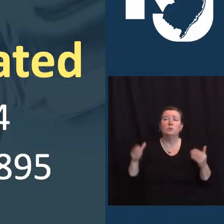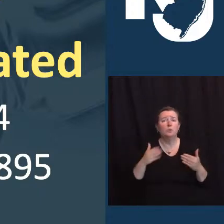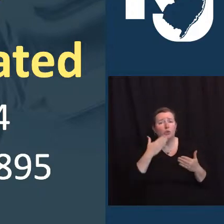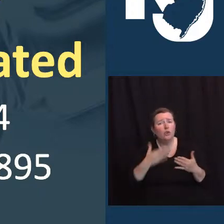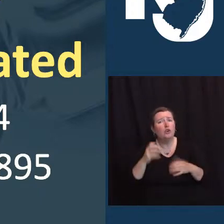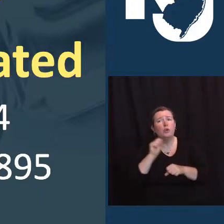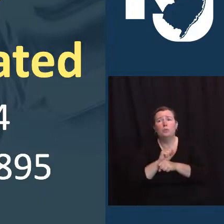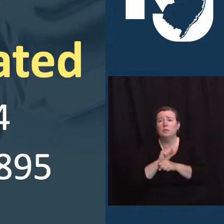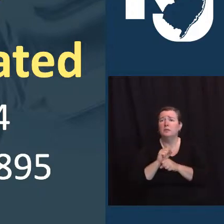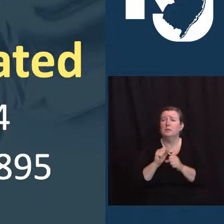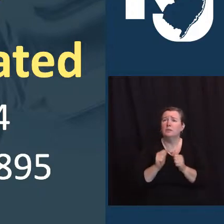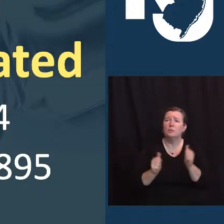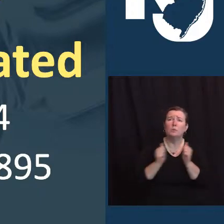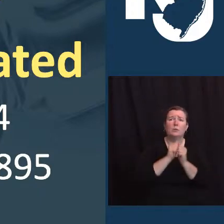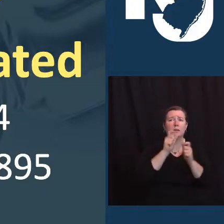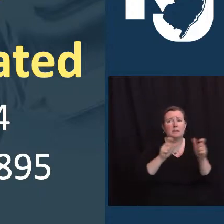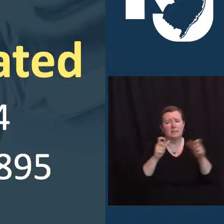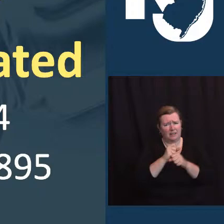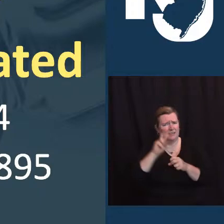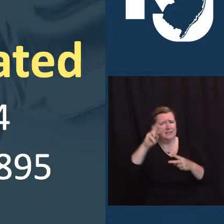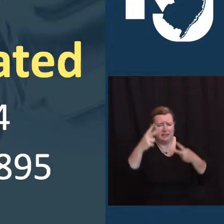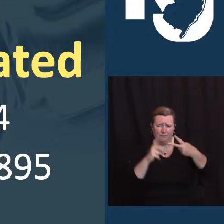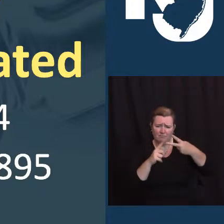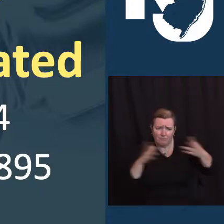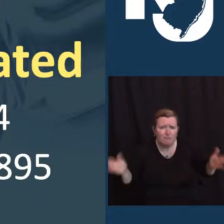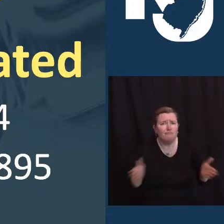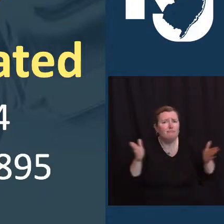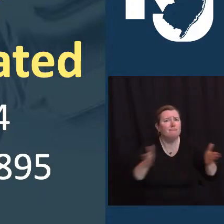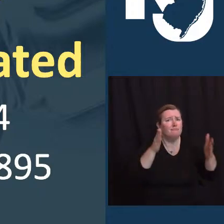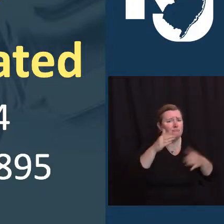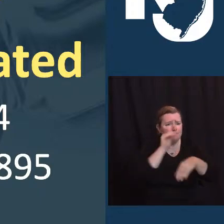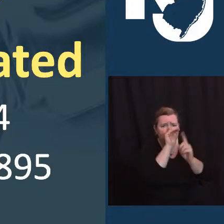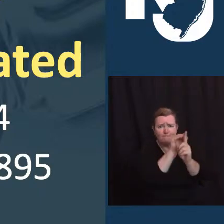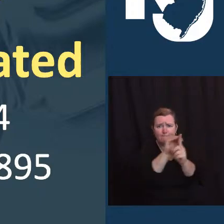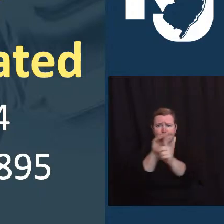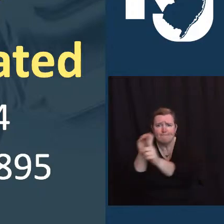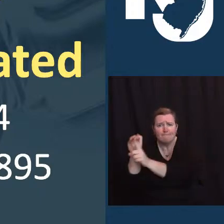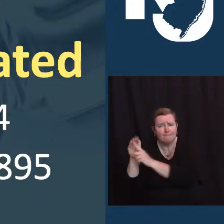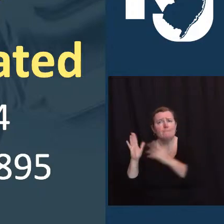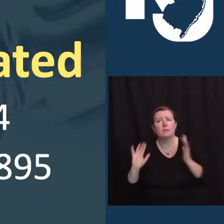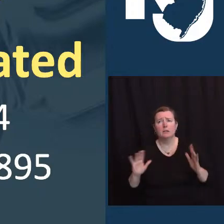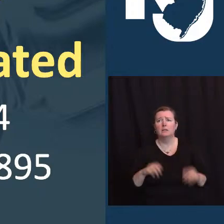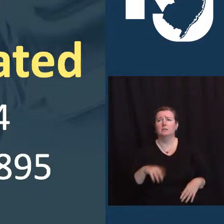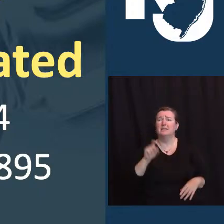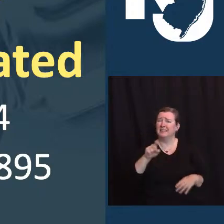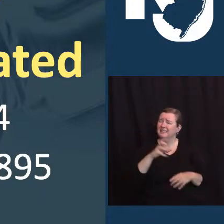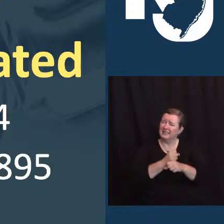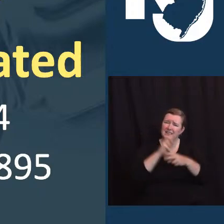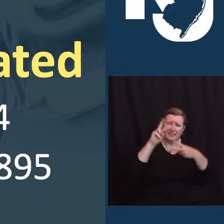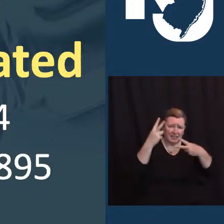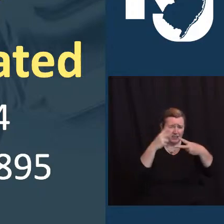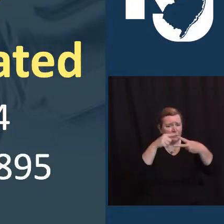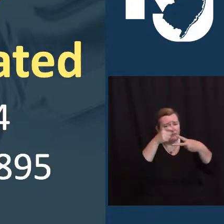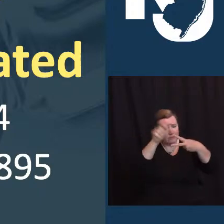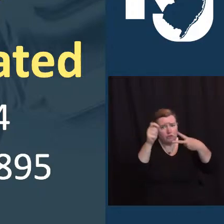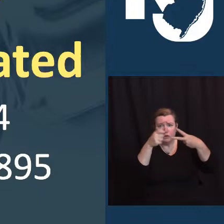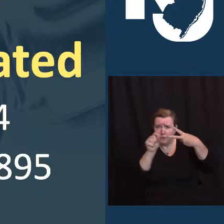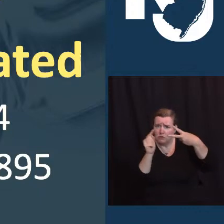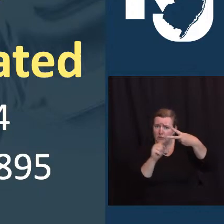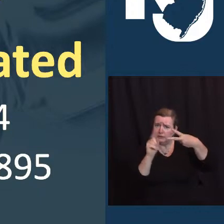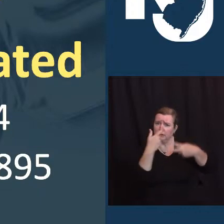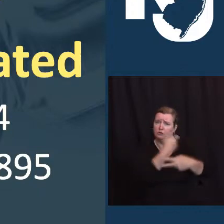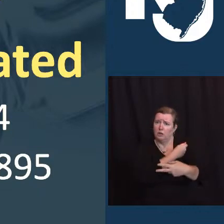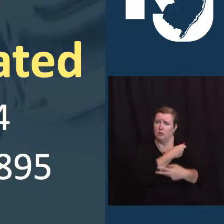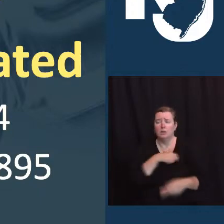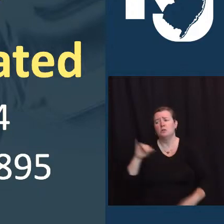shot. We continue to run at a very, very good pace there, and you need that booster. If you're Johnson & Johnson, you're good on one, but